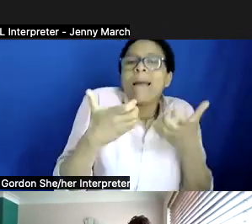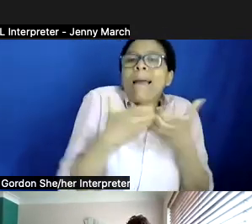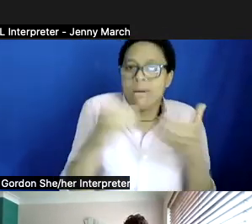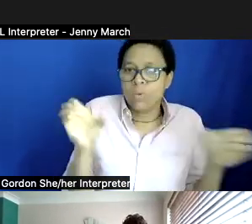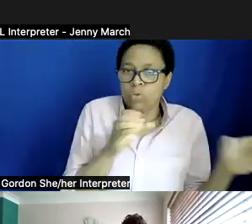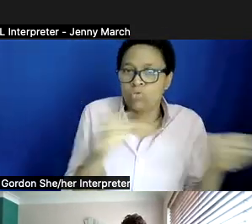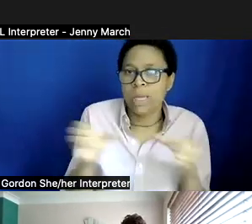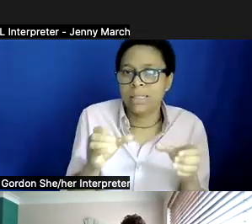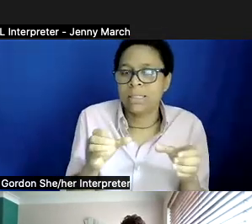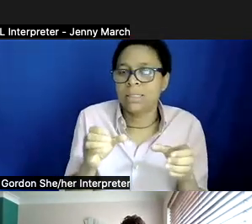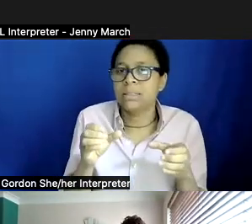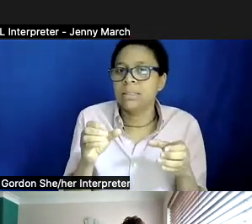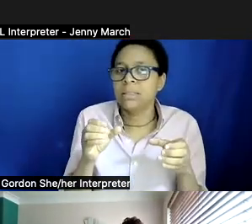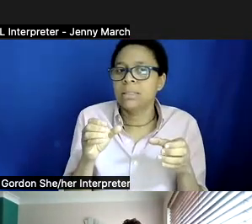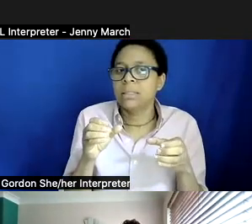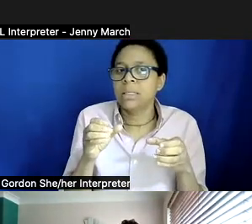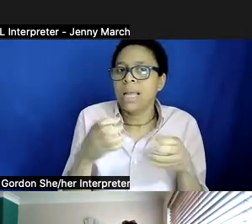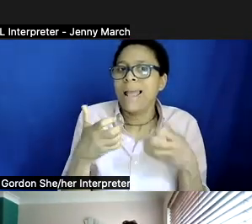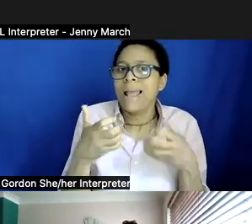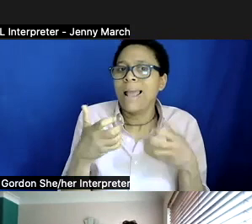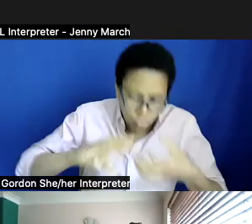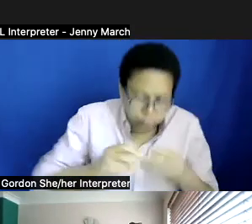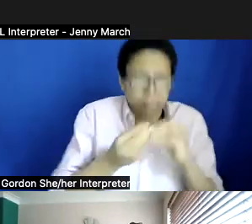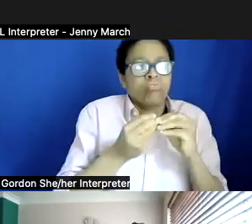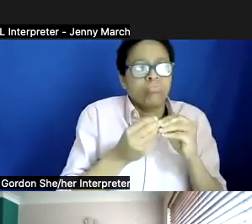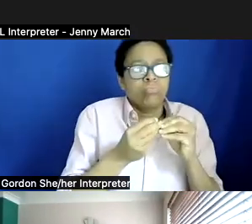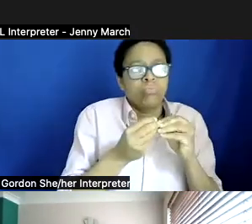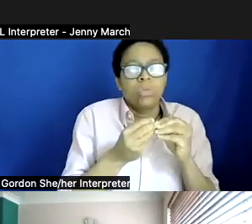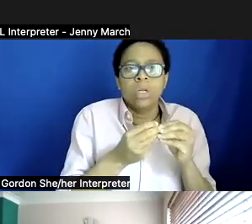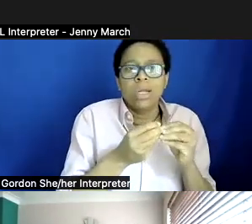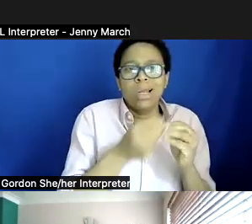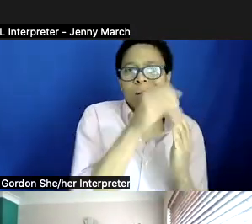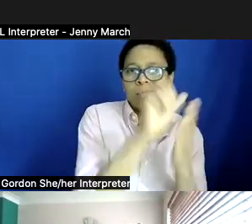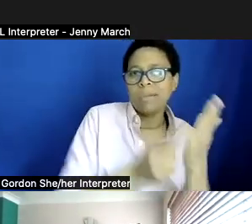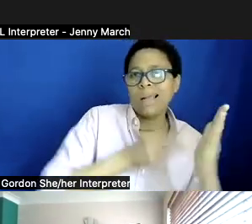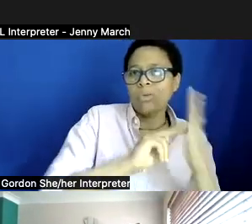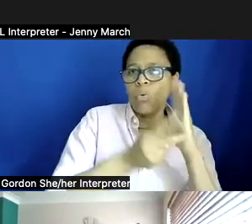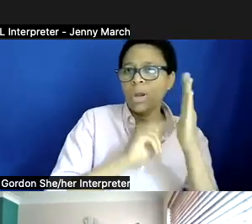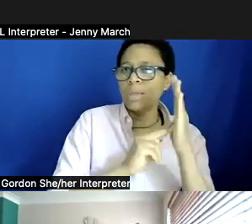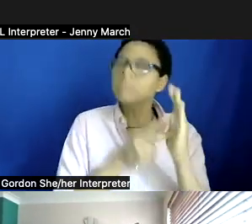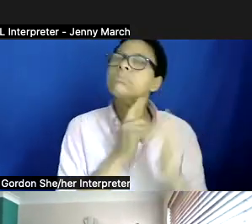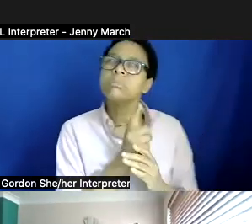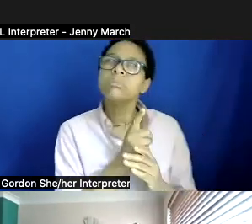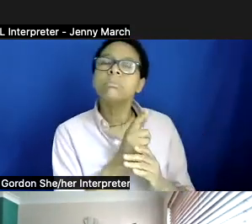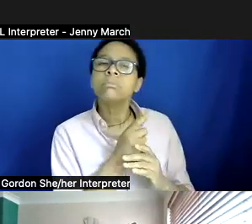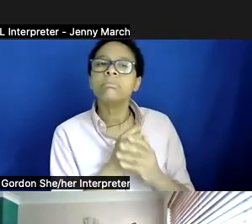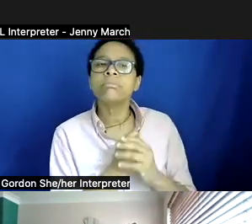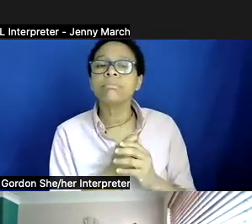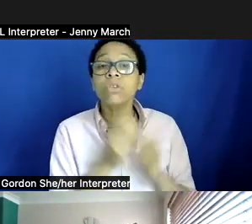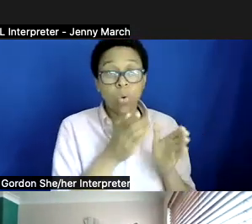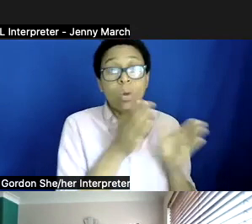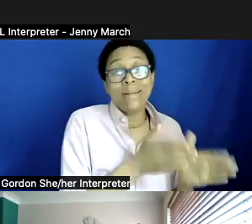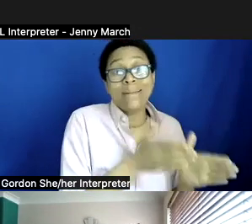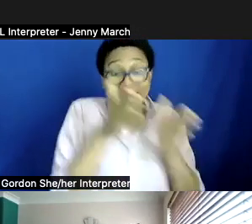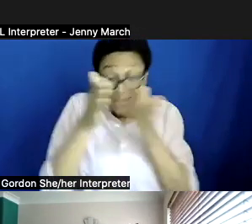like from the beginning. Yeah. So Oh yeah, so then the session 4, we didn't